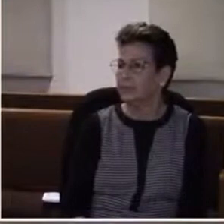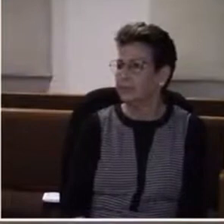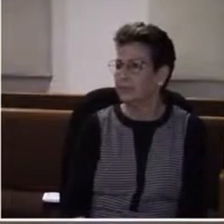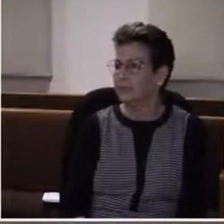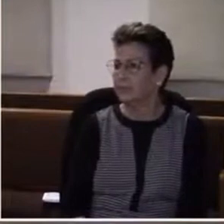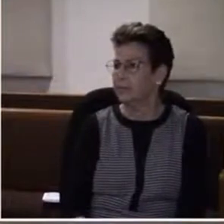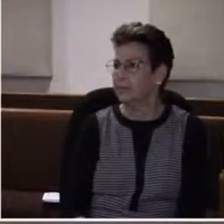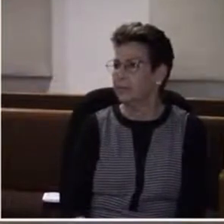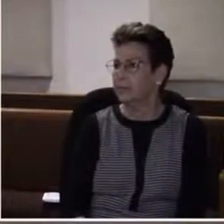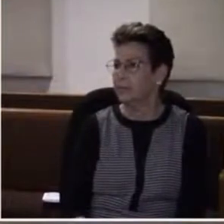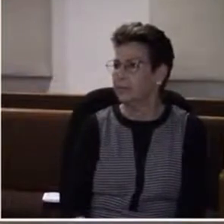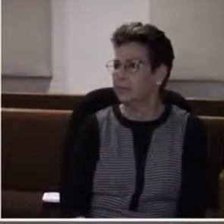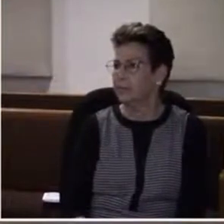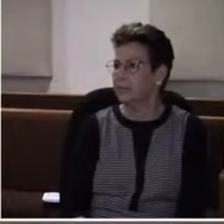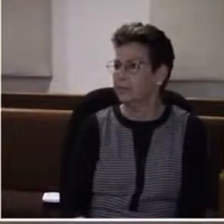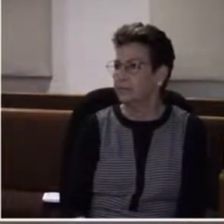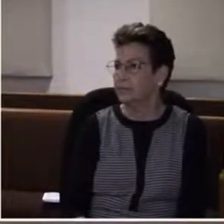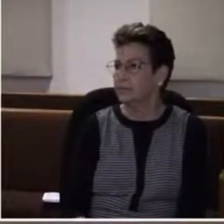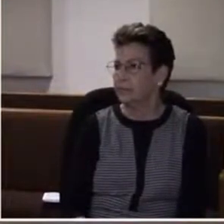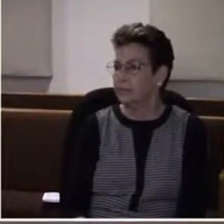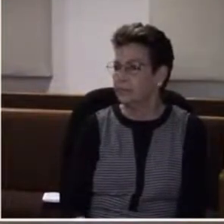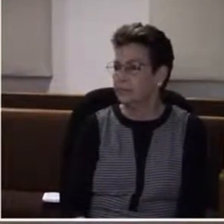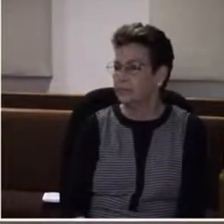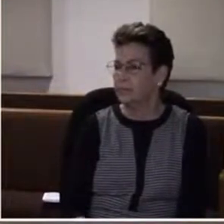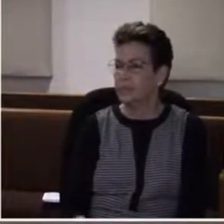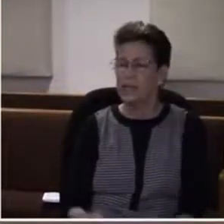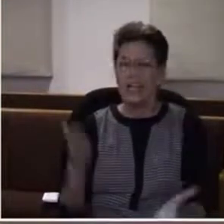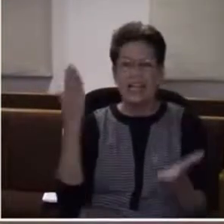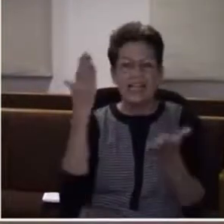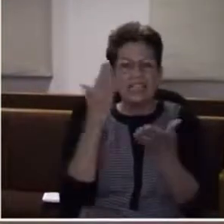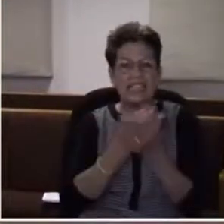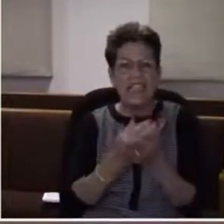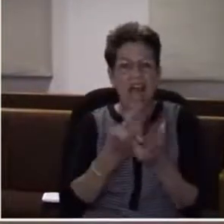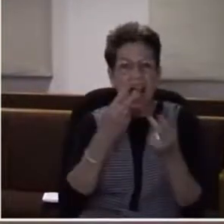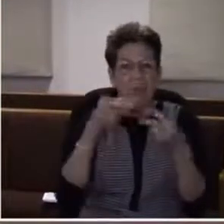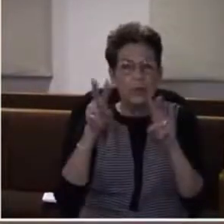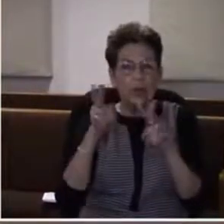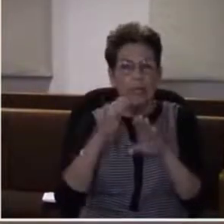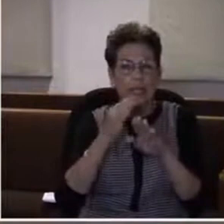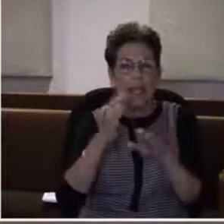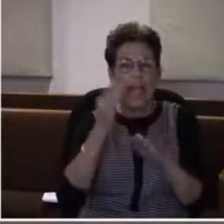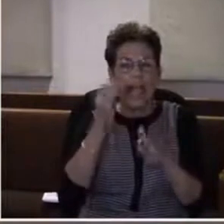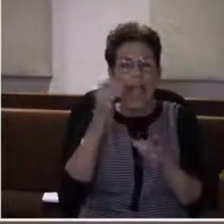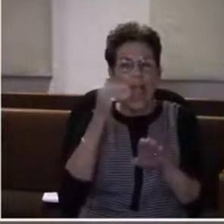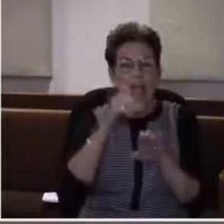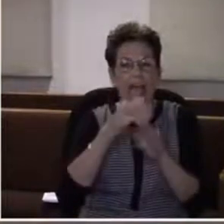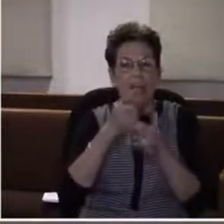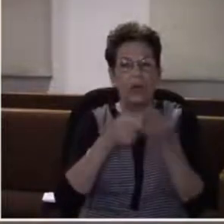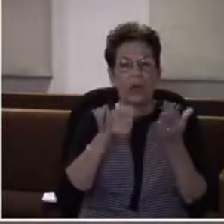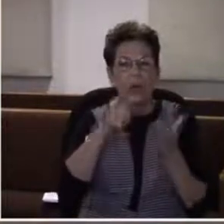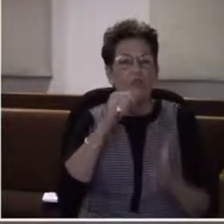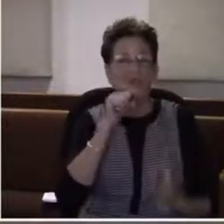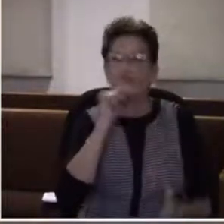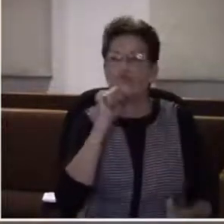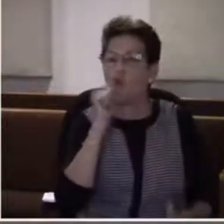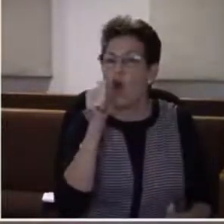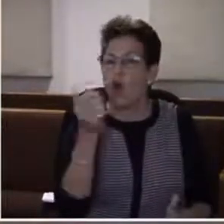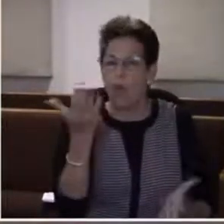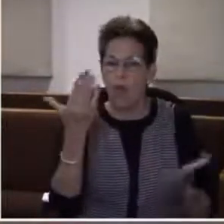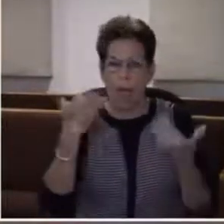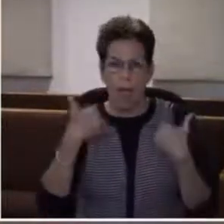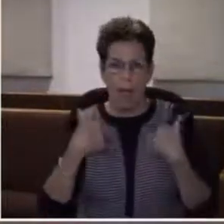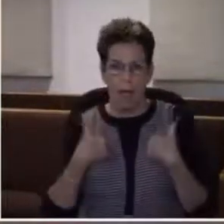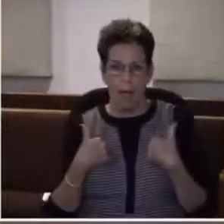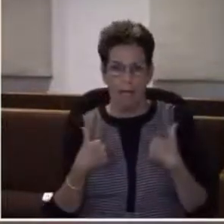Take what you do have. Stop looking at what you don't have and look at what you do have. First off, you have eternal